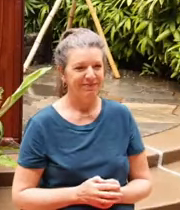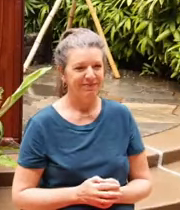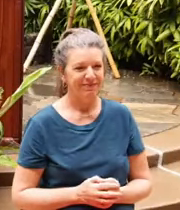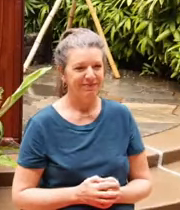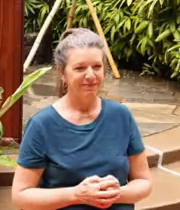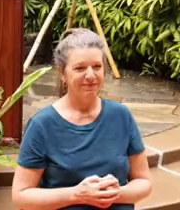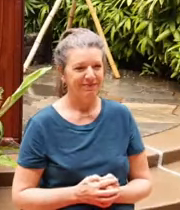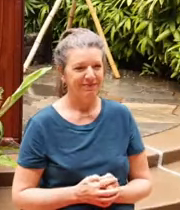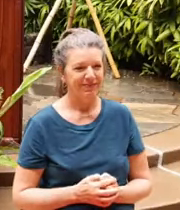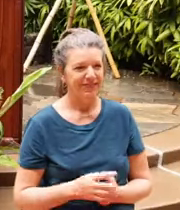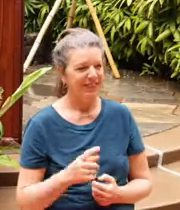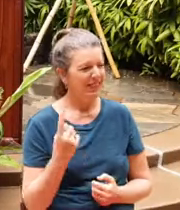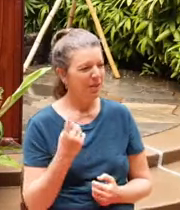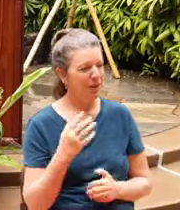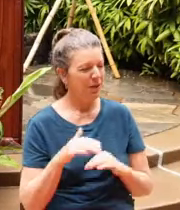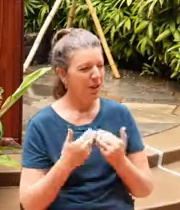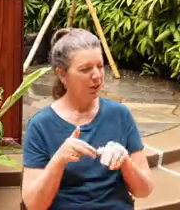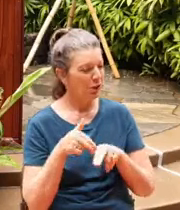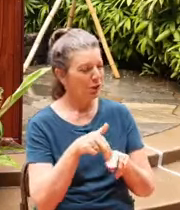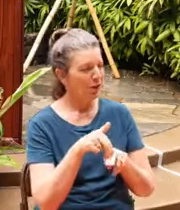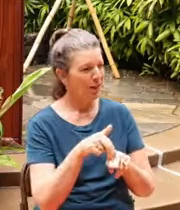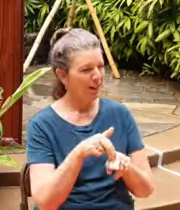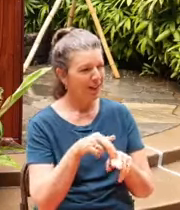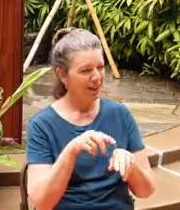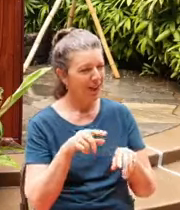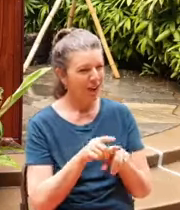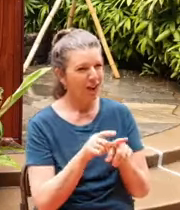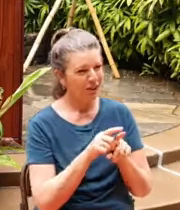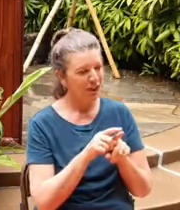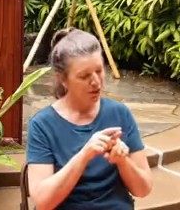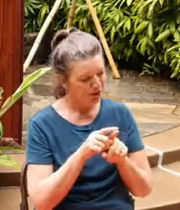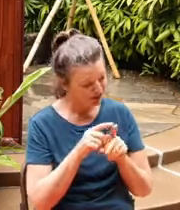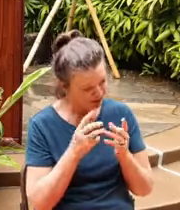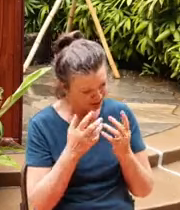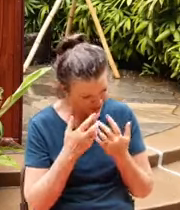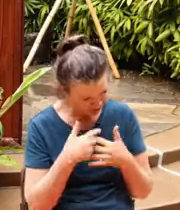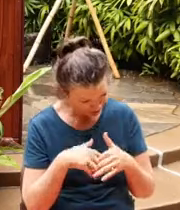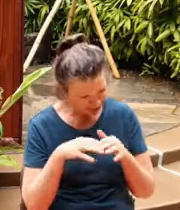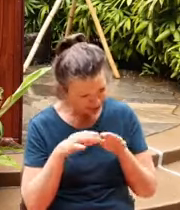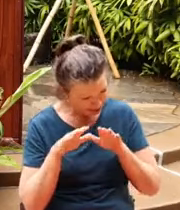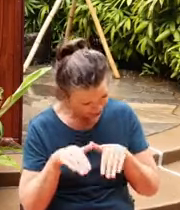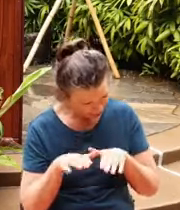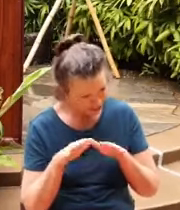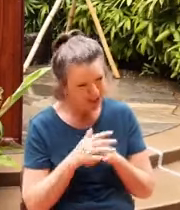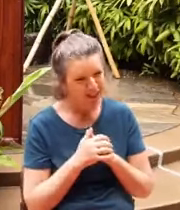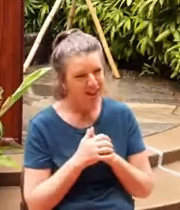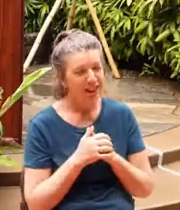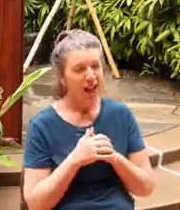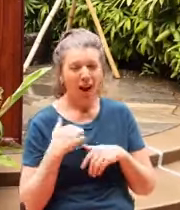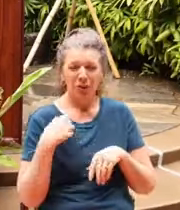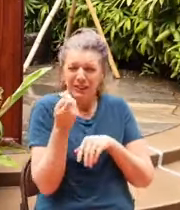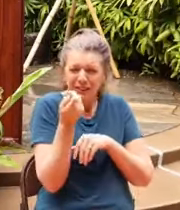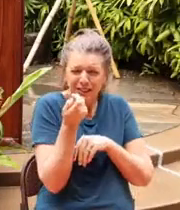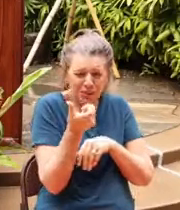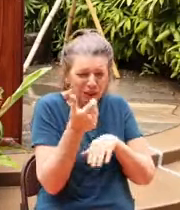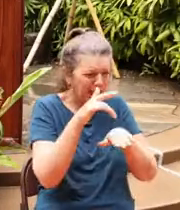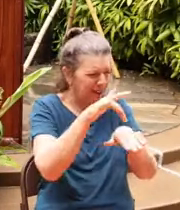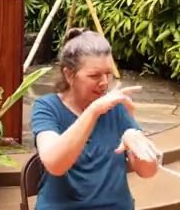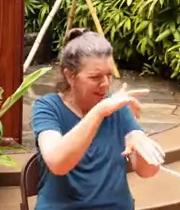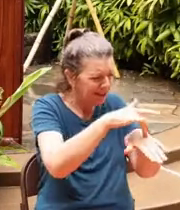There's something about surfing that's also incredibly humbling. To be but a speck in the middle of